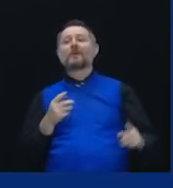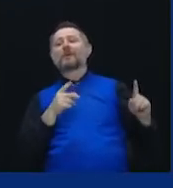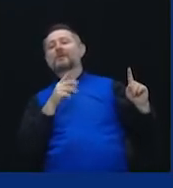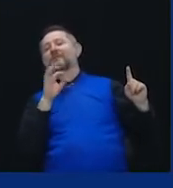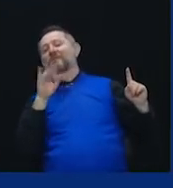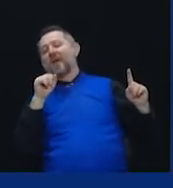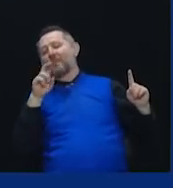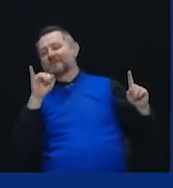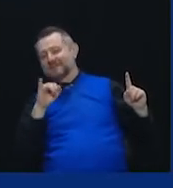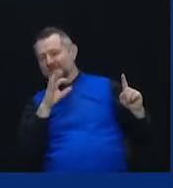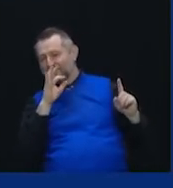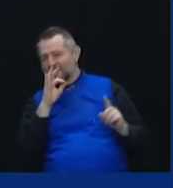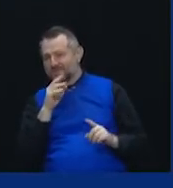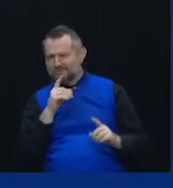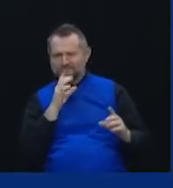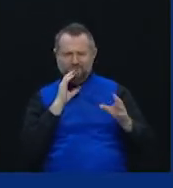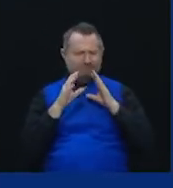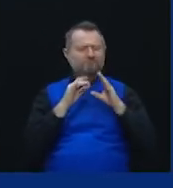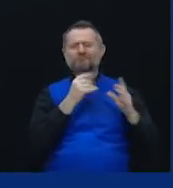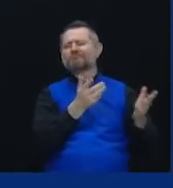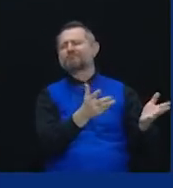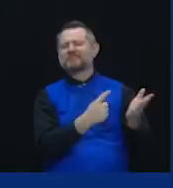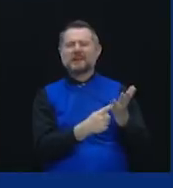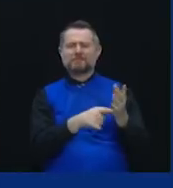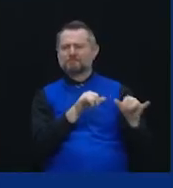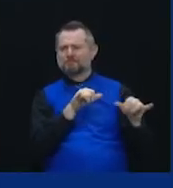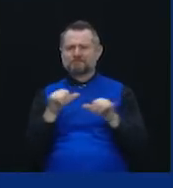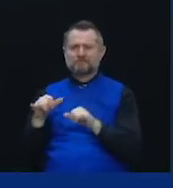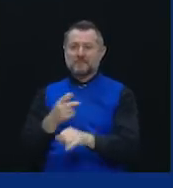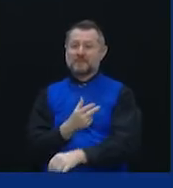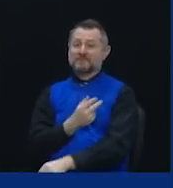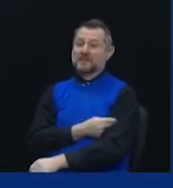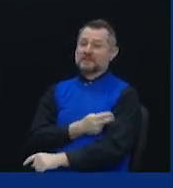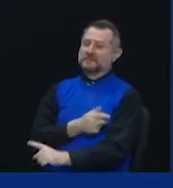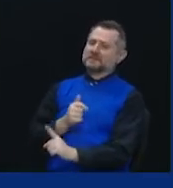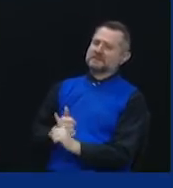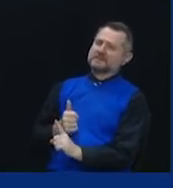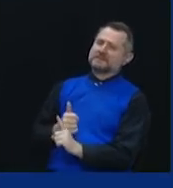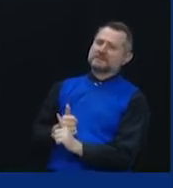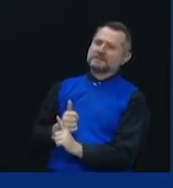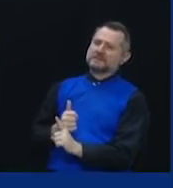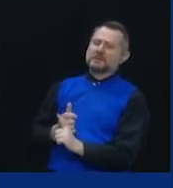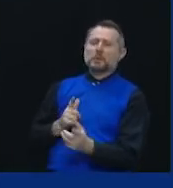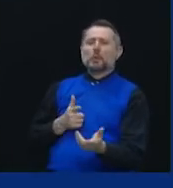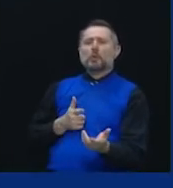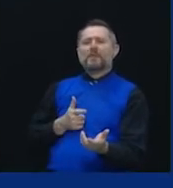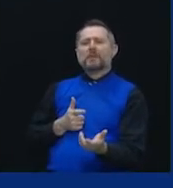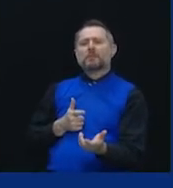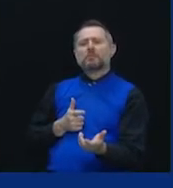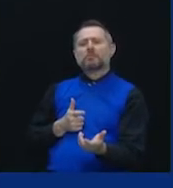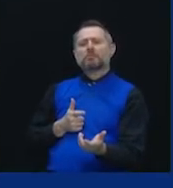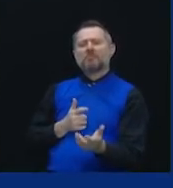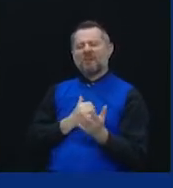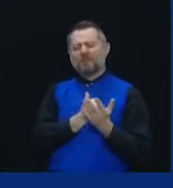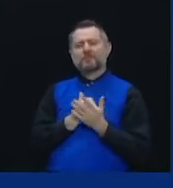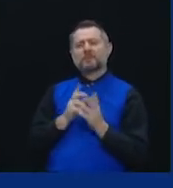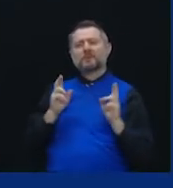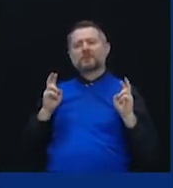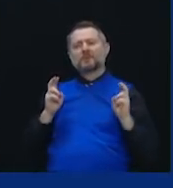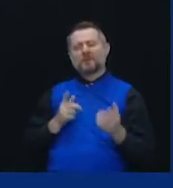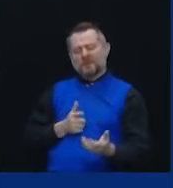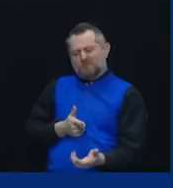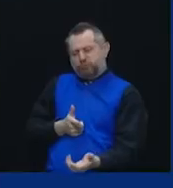The vaccine is the weapon that wins the war. But we have not yet won the war.